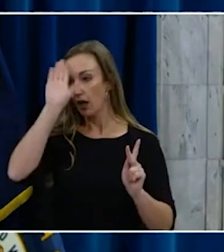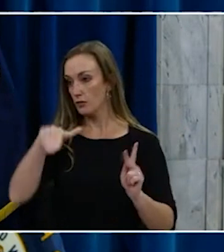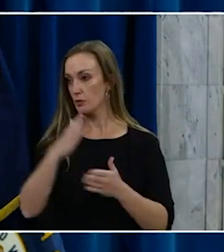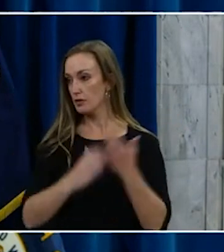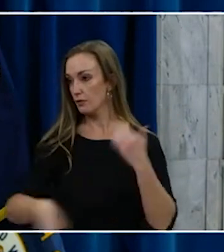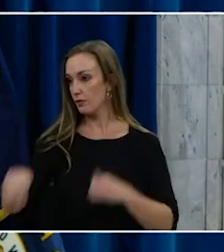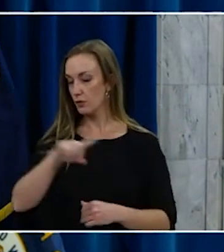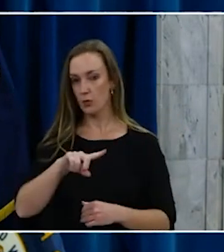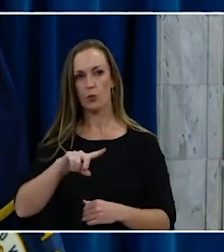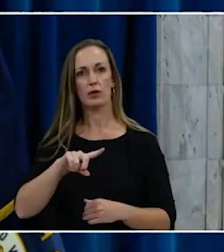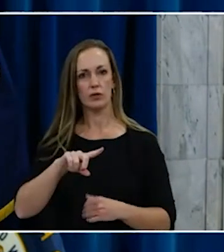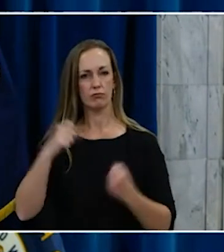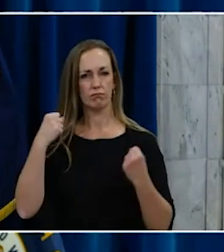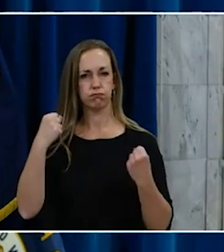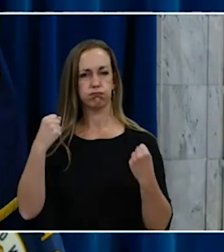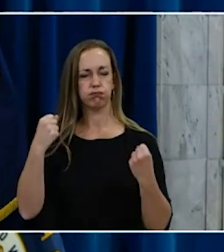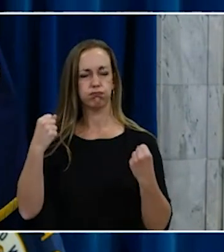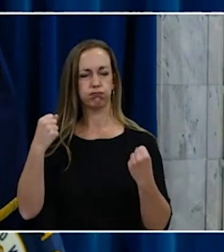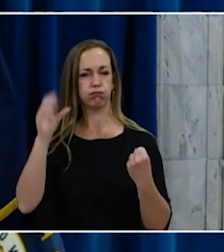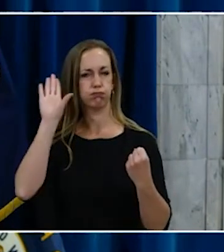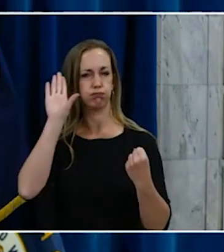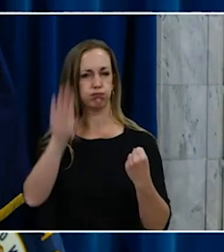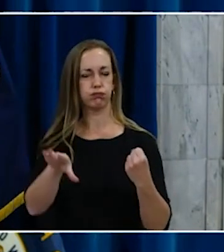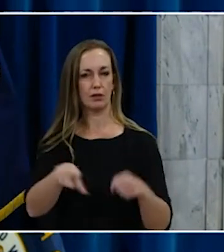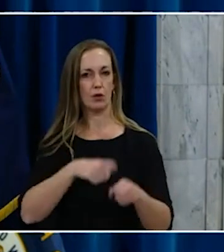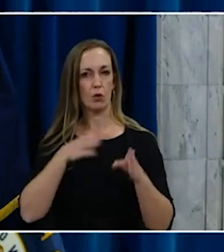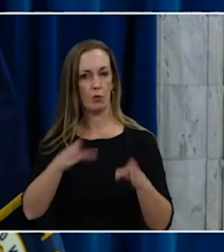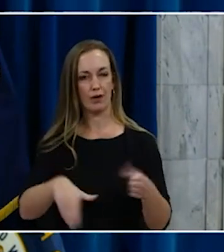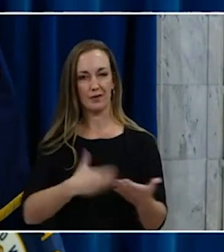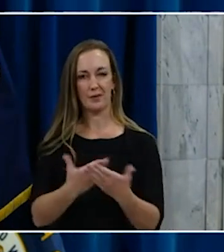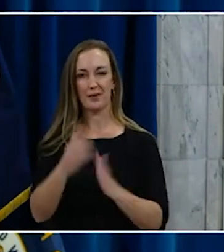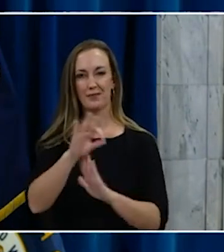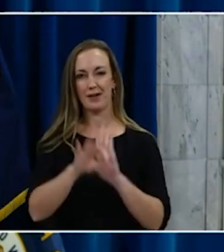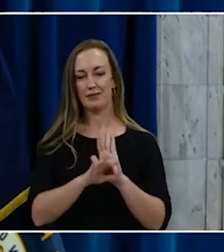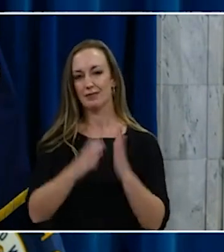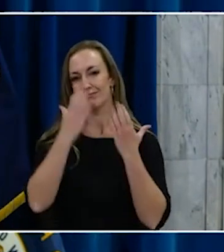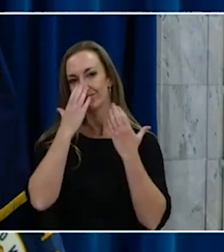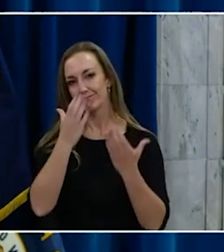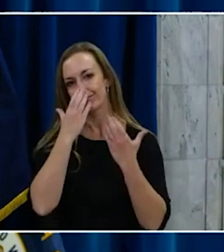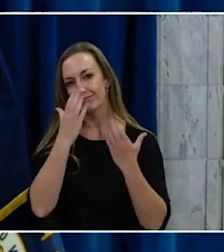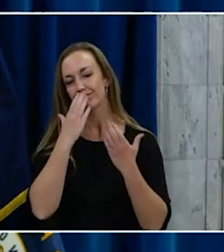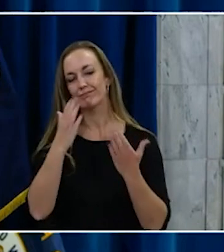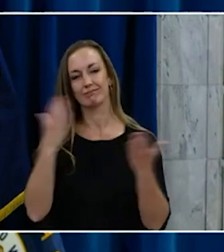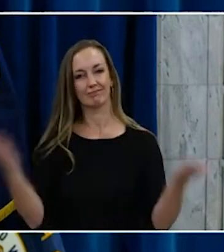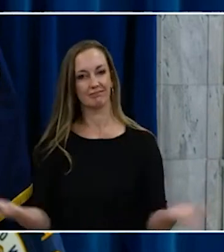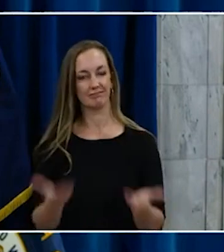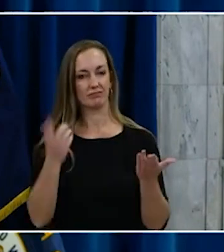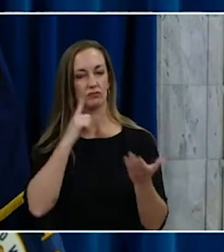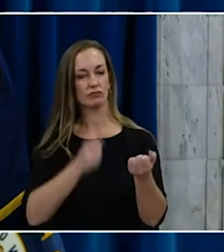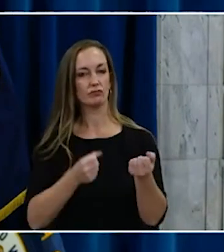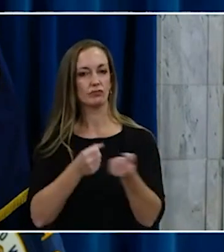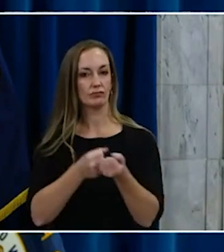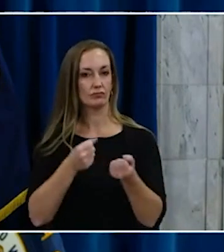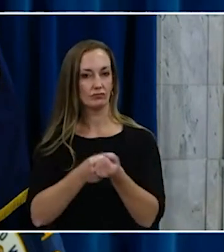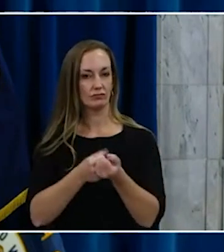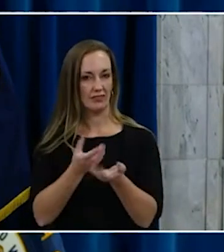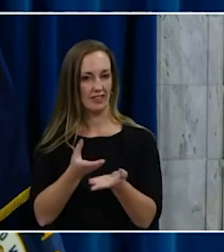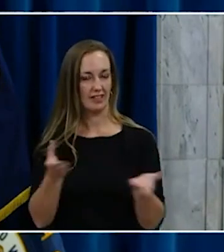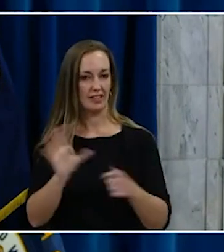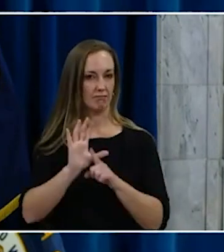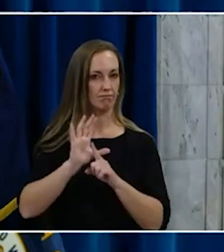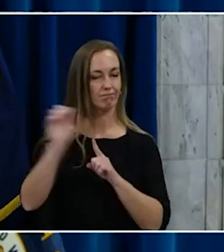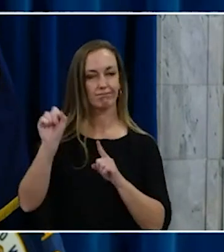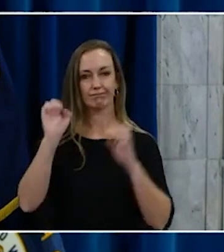you, it was a long drive to come here to Frankfort, and we do appreciate your being here to support these